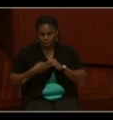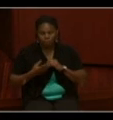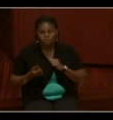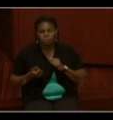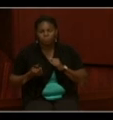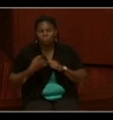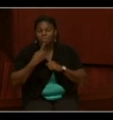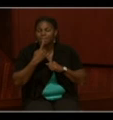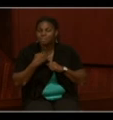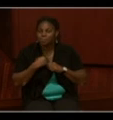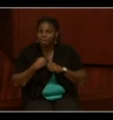tell us that